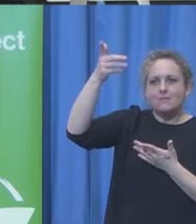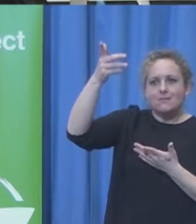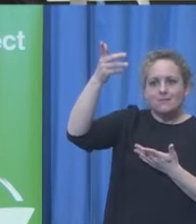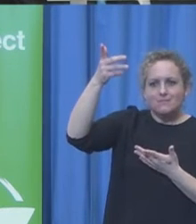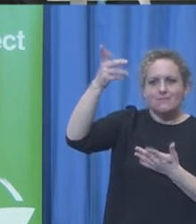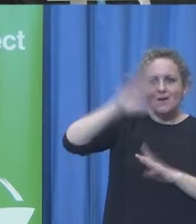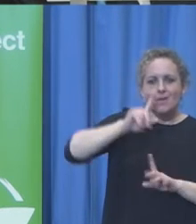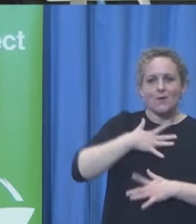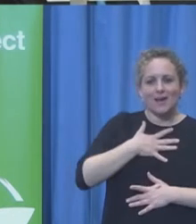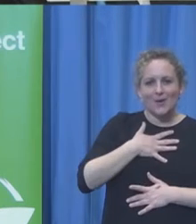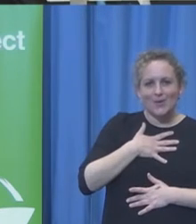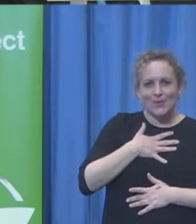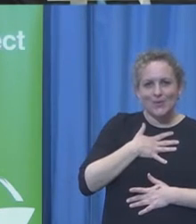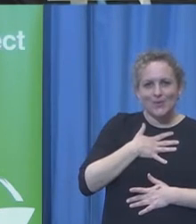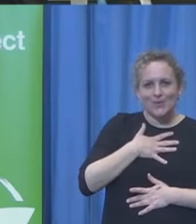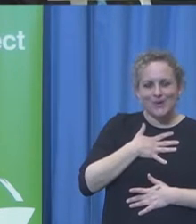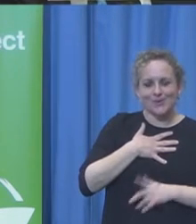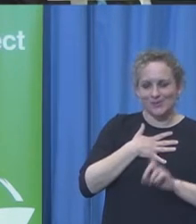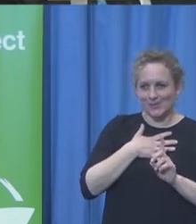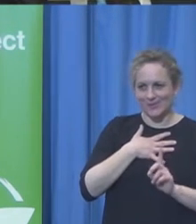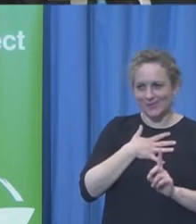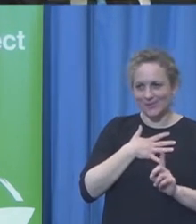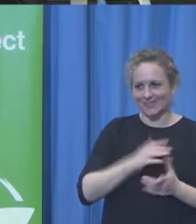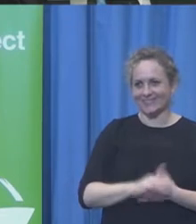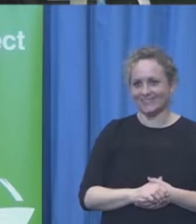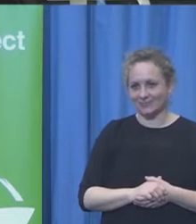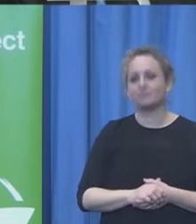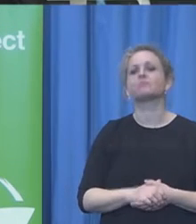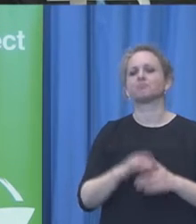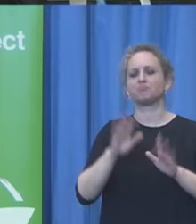the European